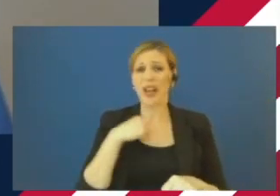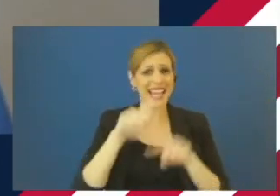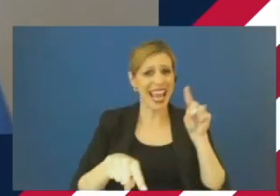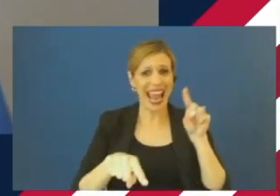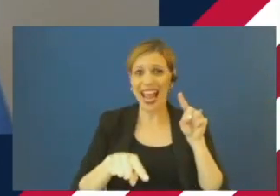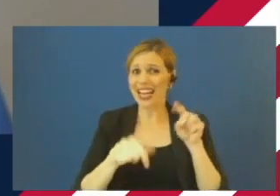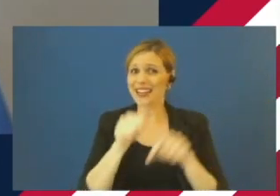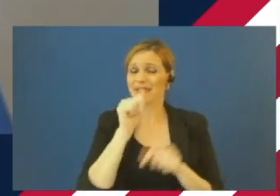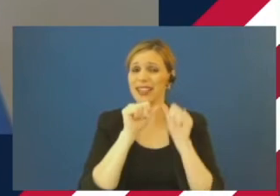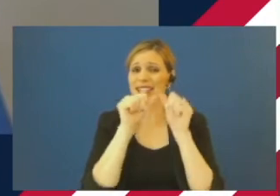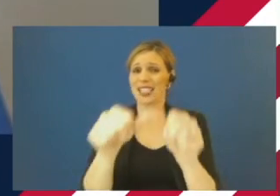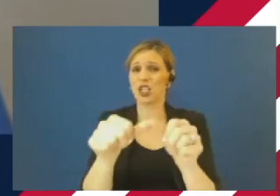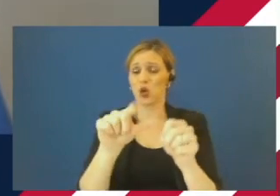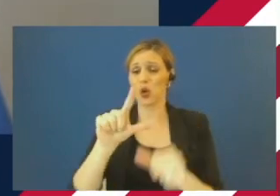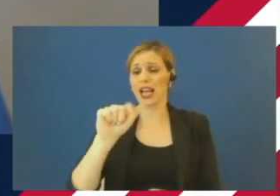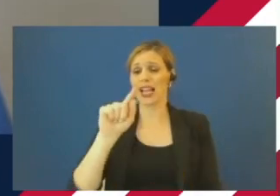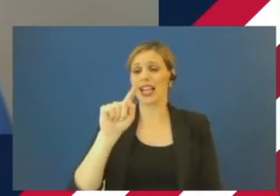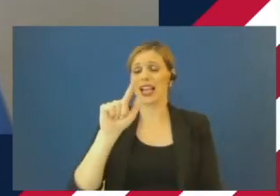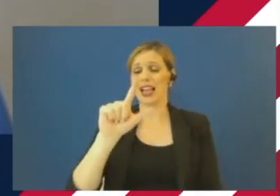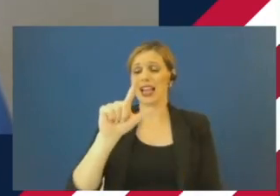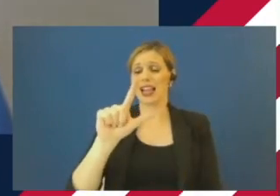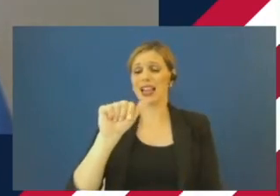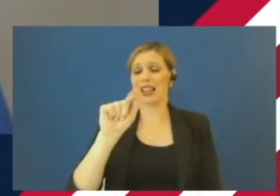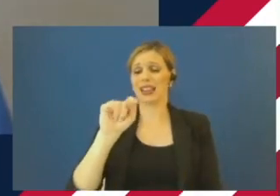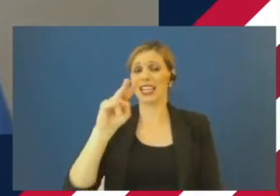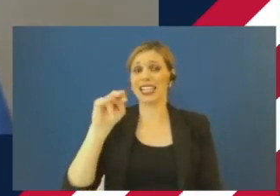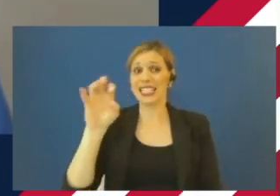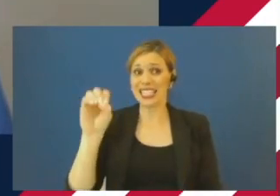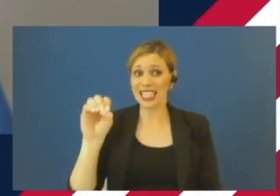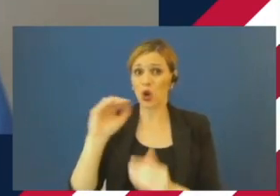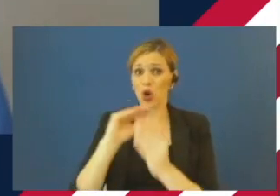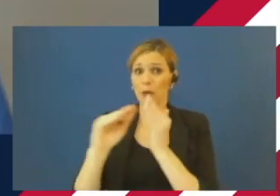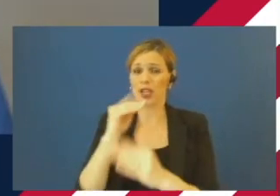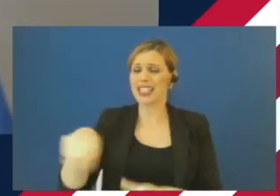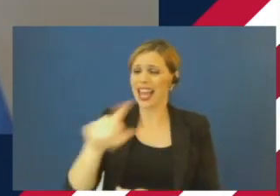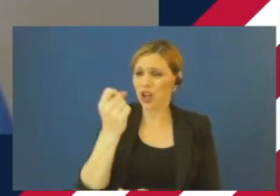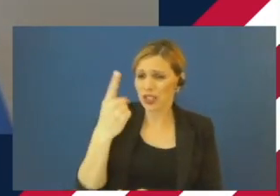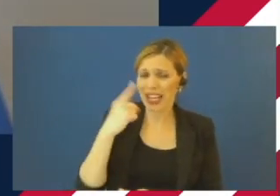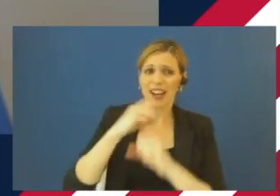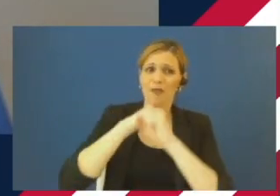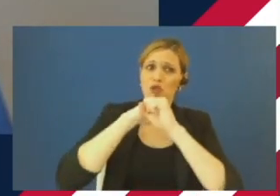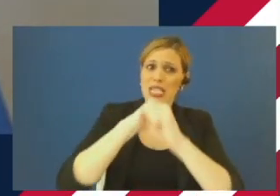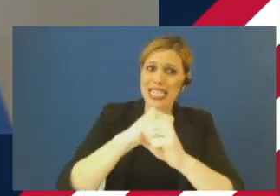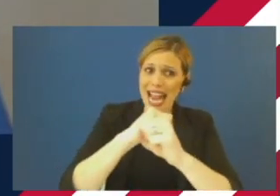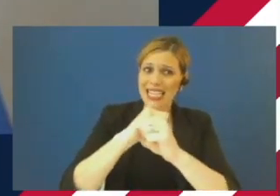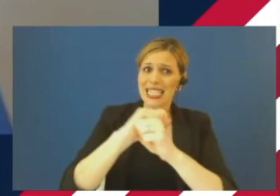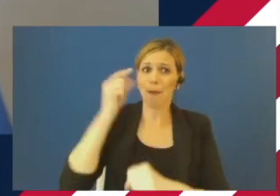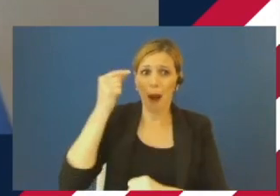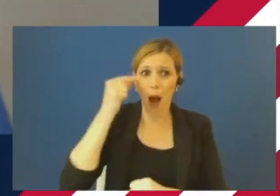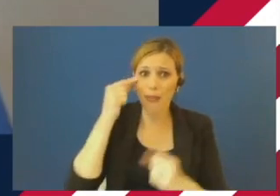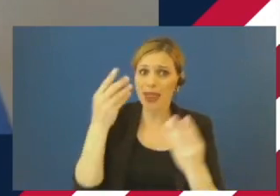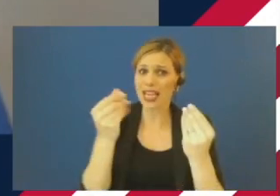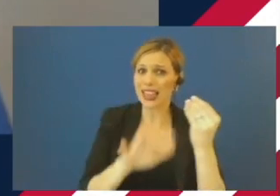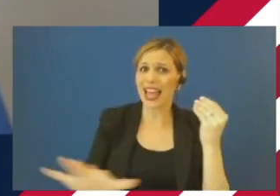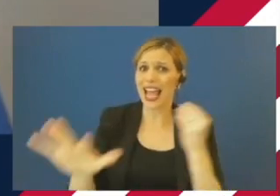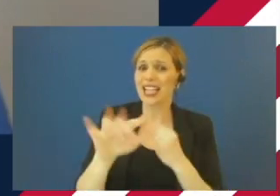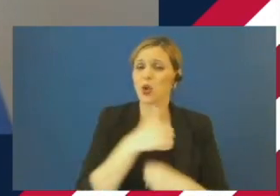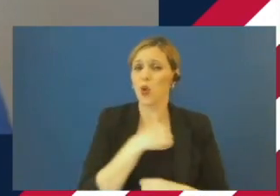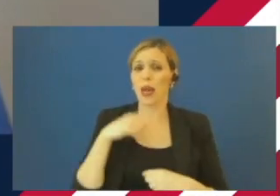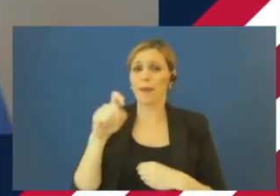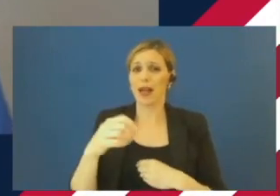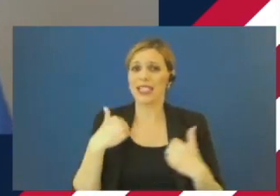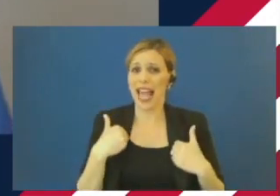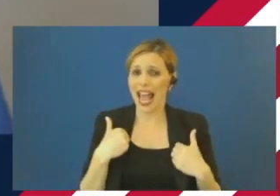is critically important to protect our public lands. We support the permanent authorization and full funding of the Land and Water Conservation Fund